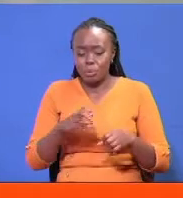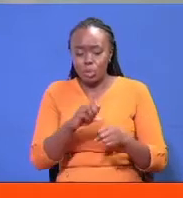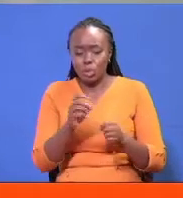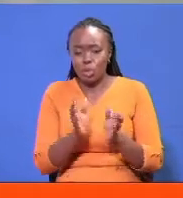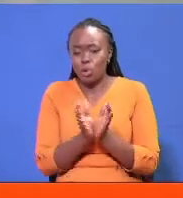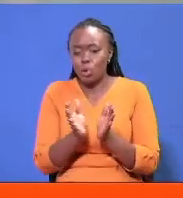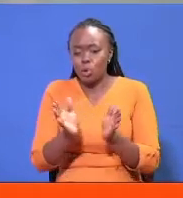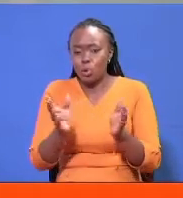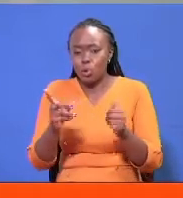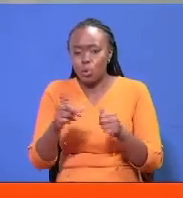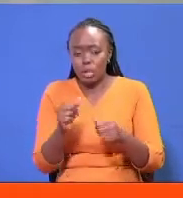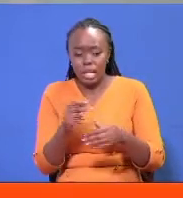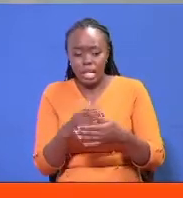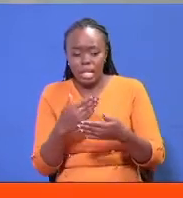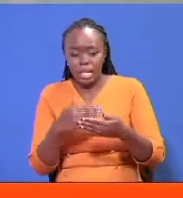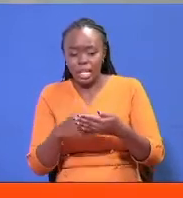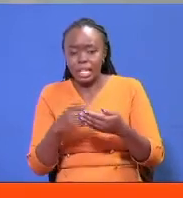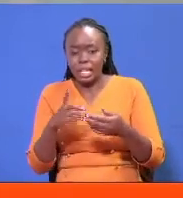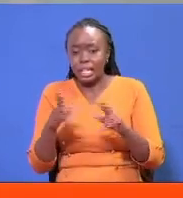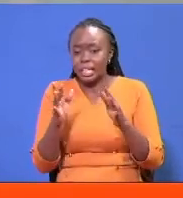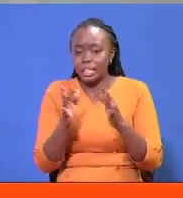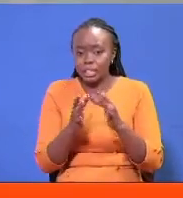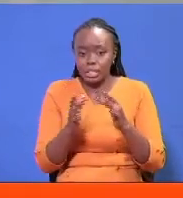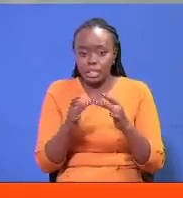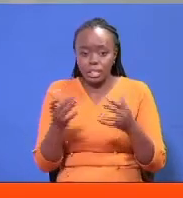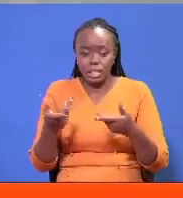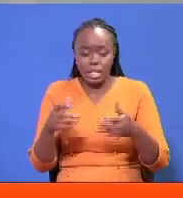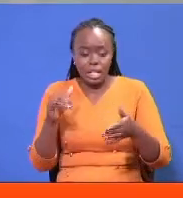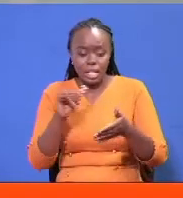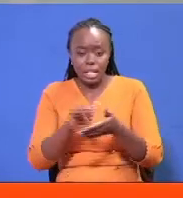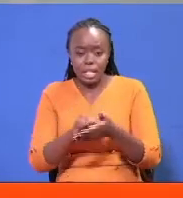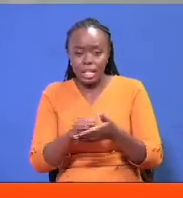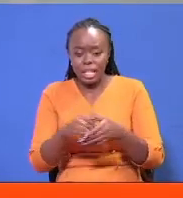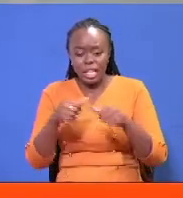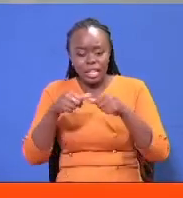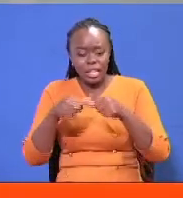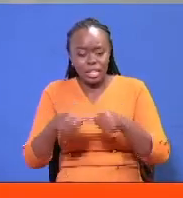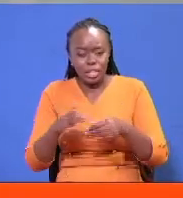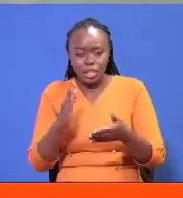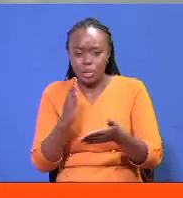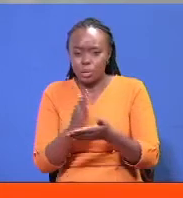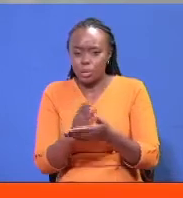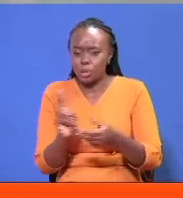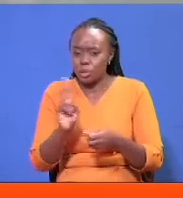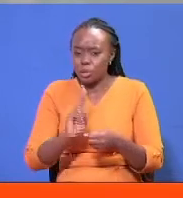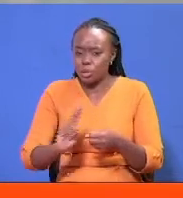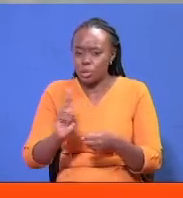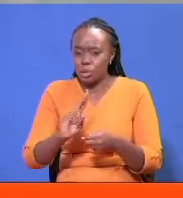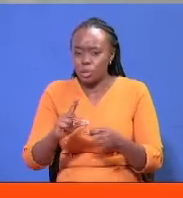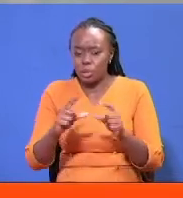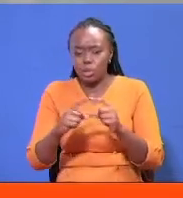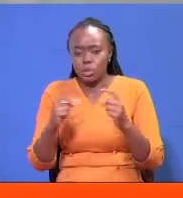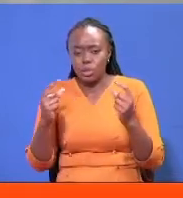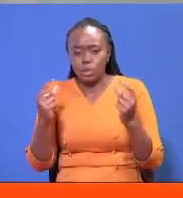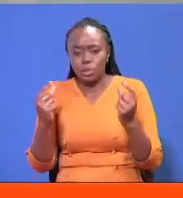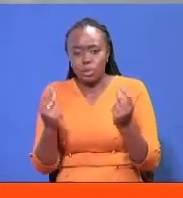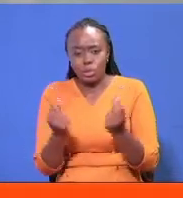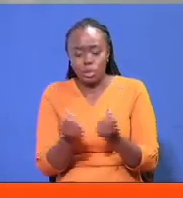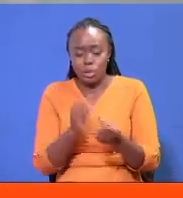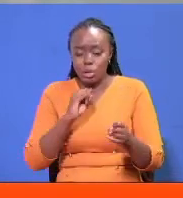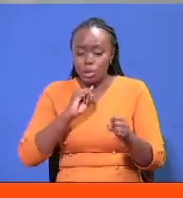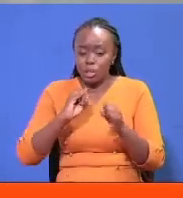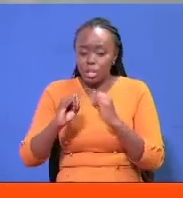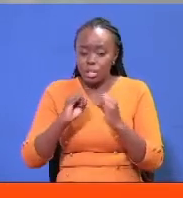to play catch-up in adapting technology, and that has remained true in the use of Geographic Information